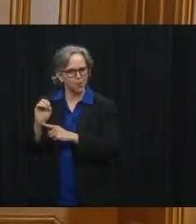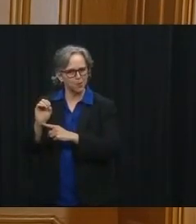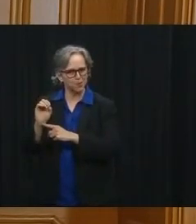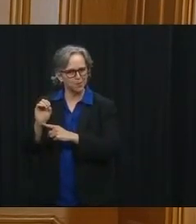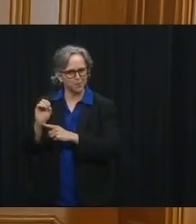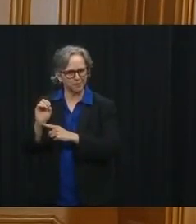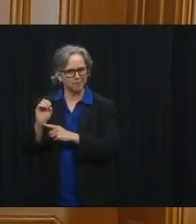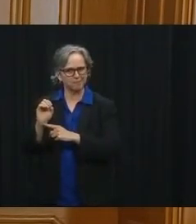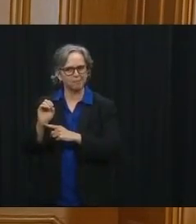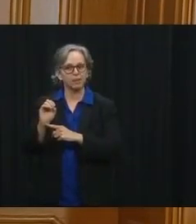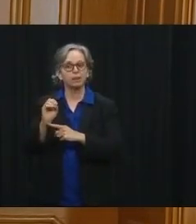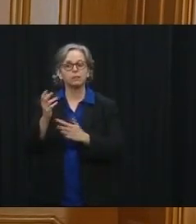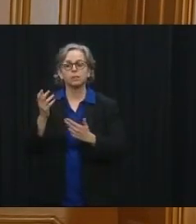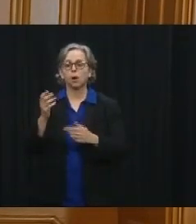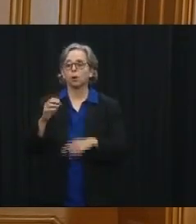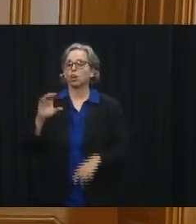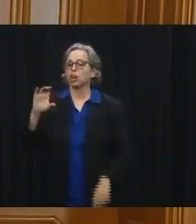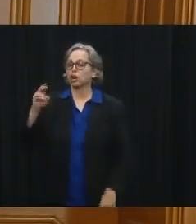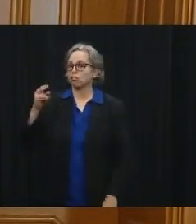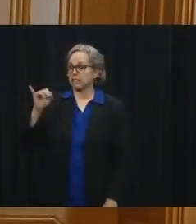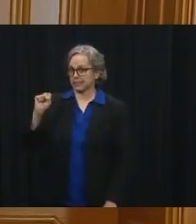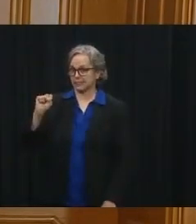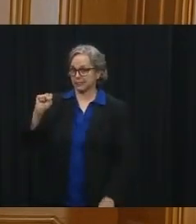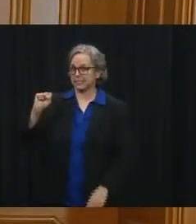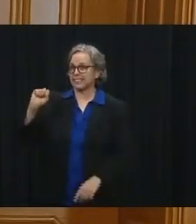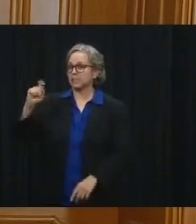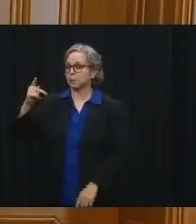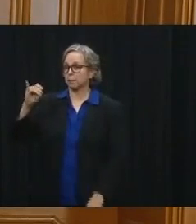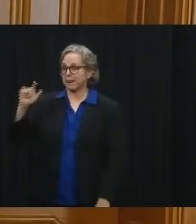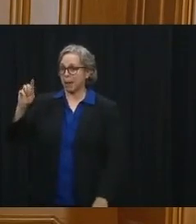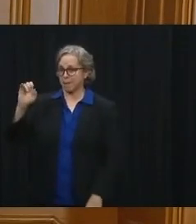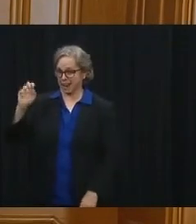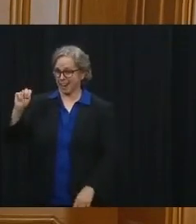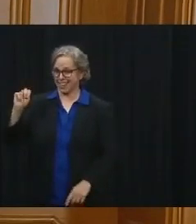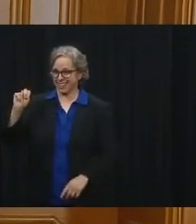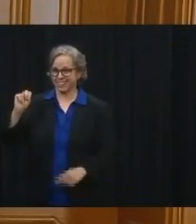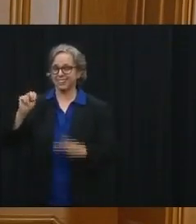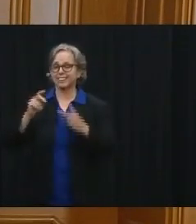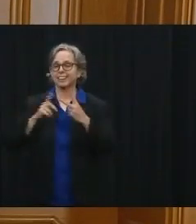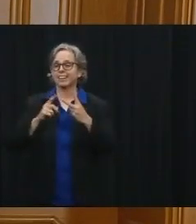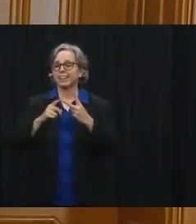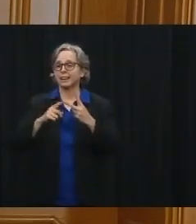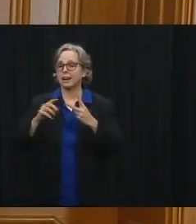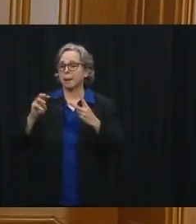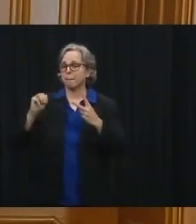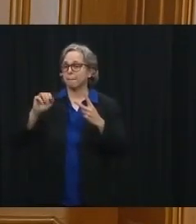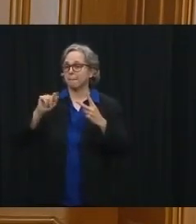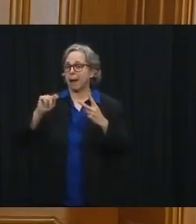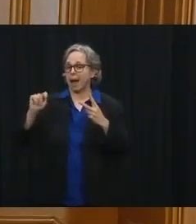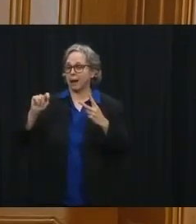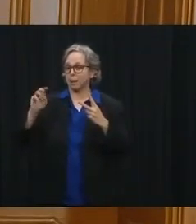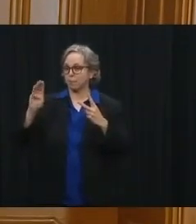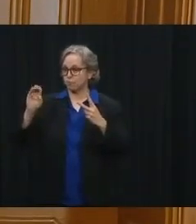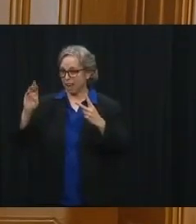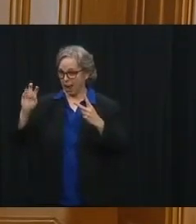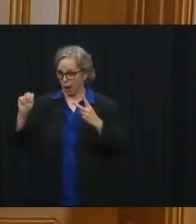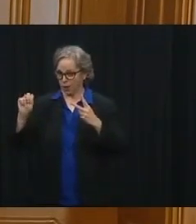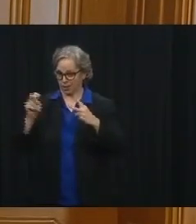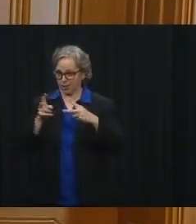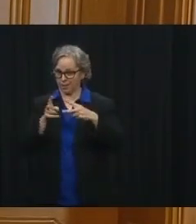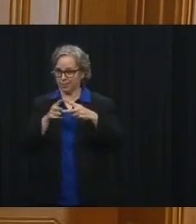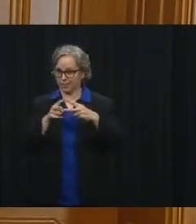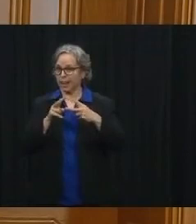Brown, UFC fighter Jenny's Ice Cream, you'll recognize her. Of course, Jim Tressel, Gene Smith,